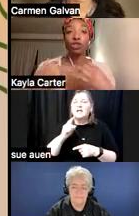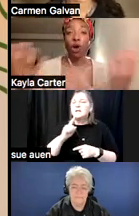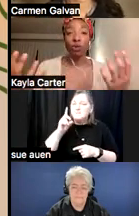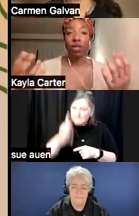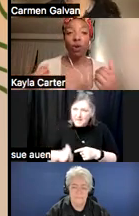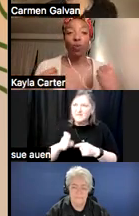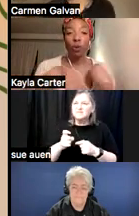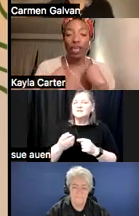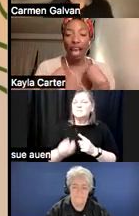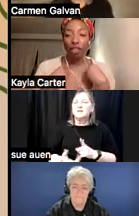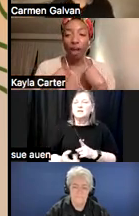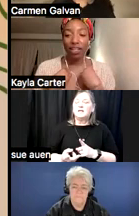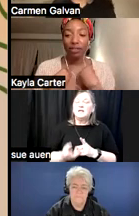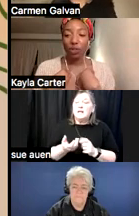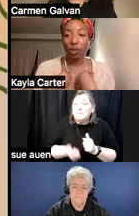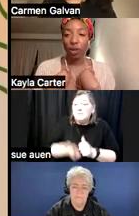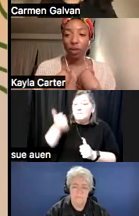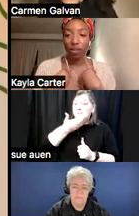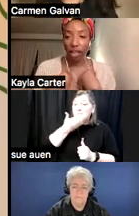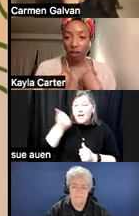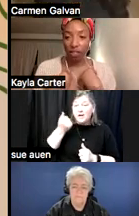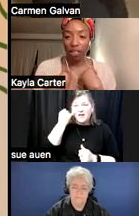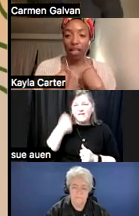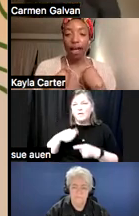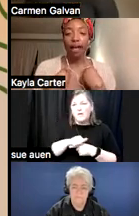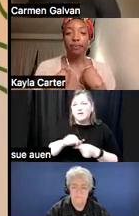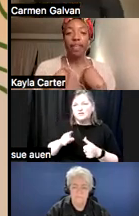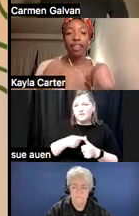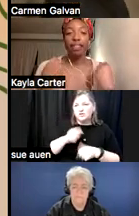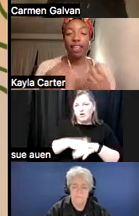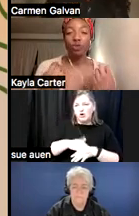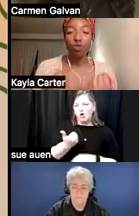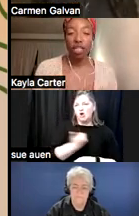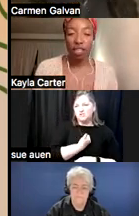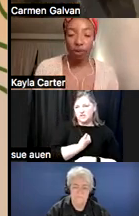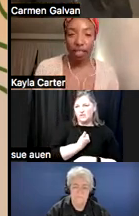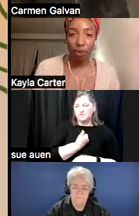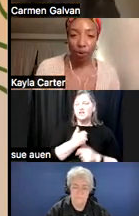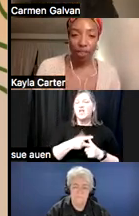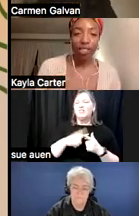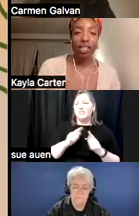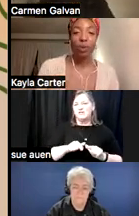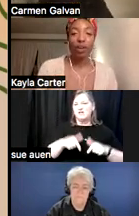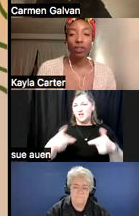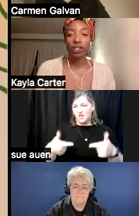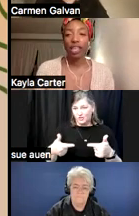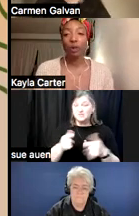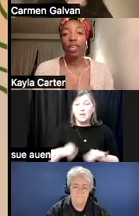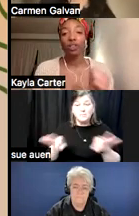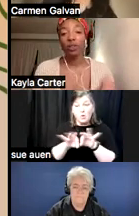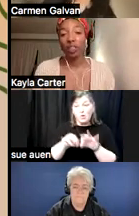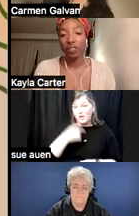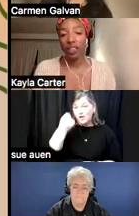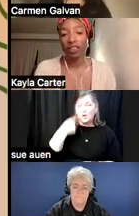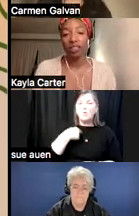exponentially grown when we have the practice of doing it with ourselves. And I think it's really, really important that we understand that we